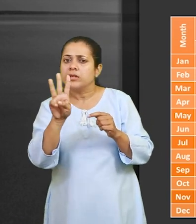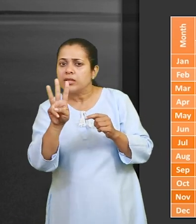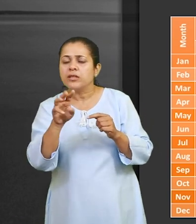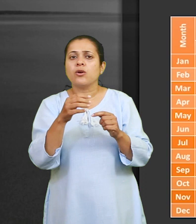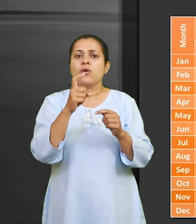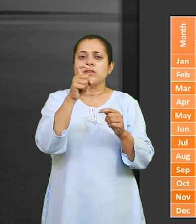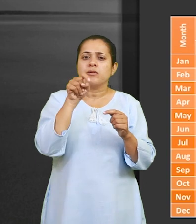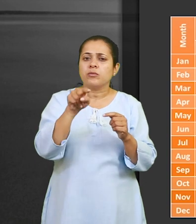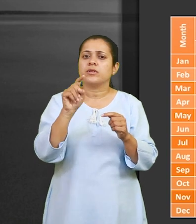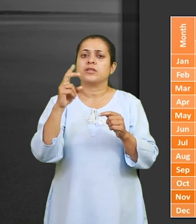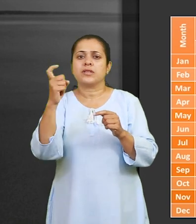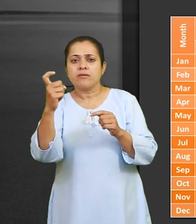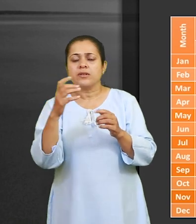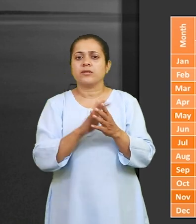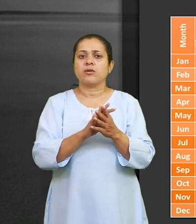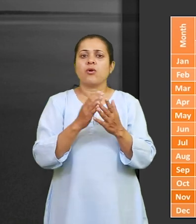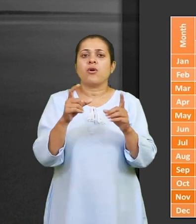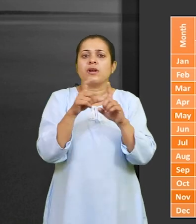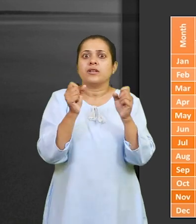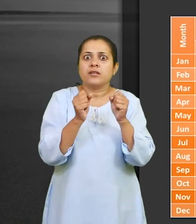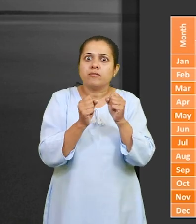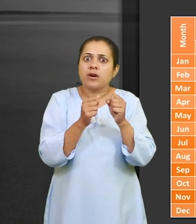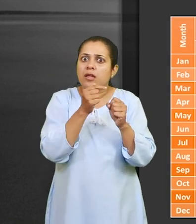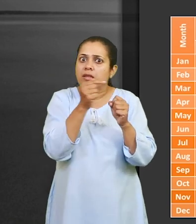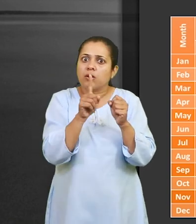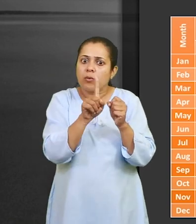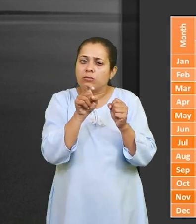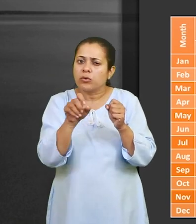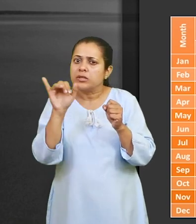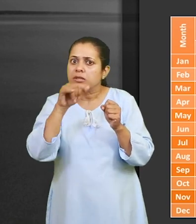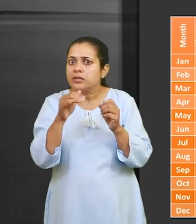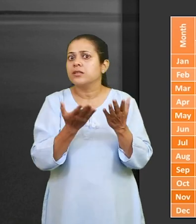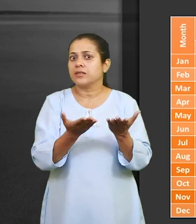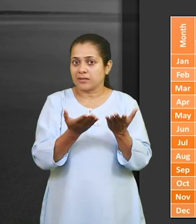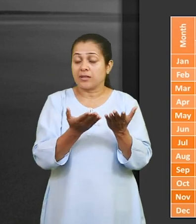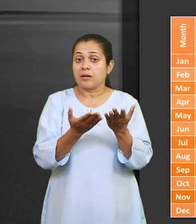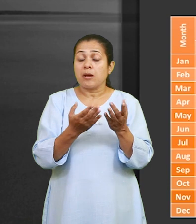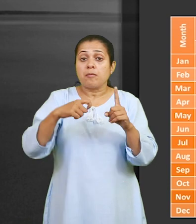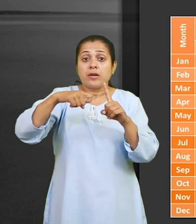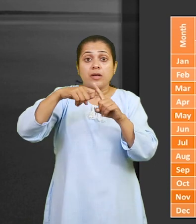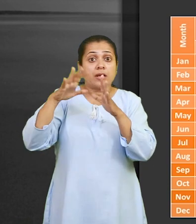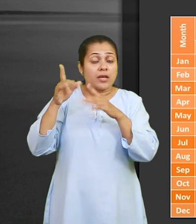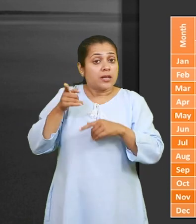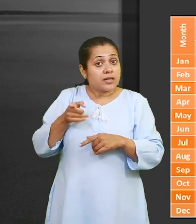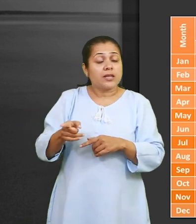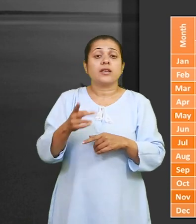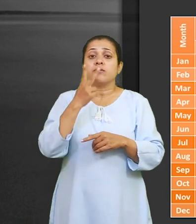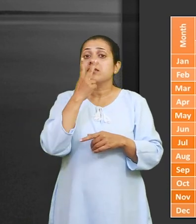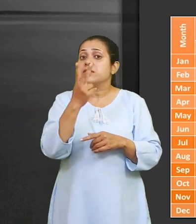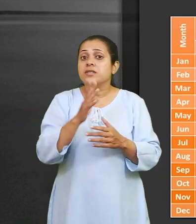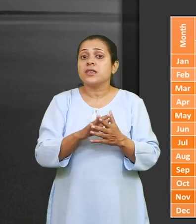or 7.7, or in December it was negative 1.6. Whereas in Kerala you will